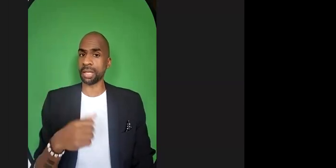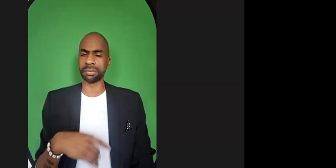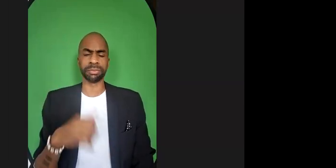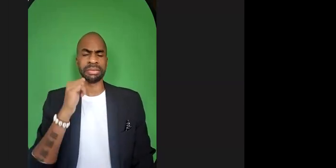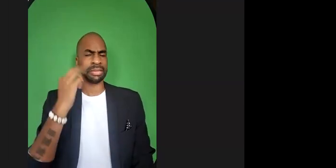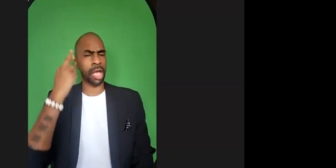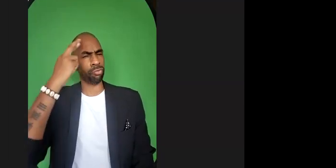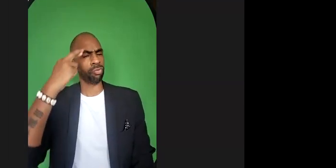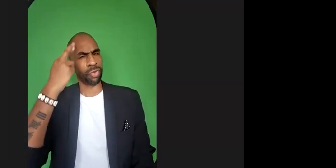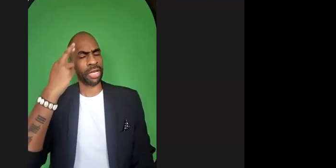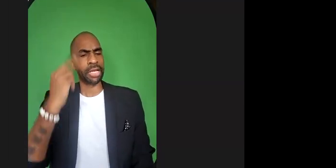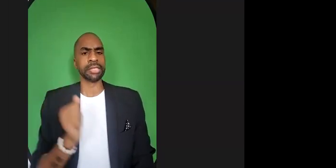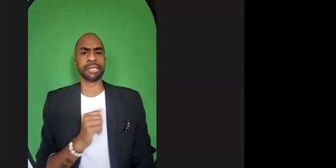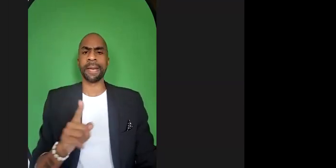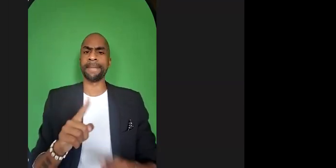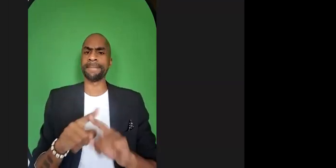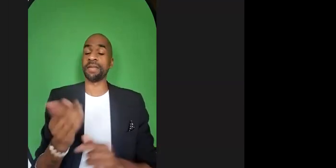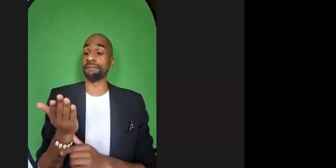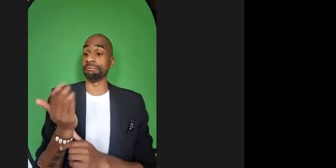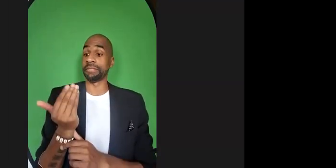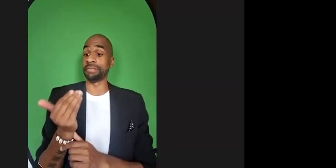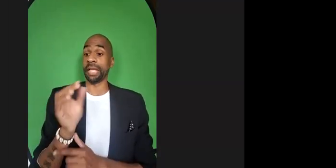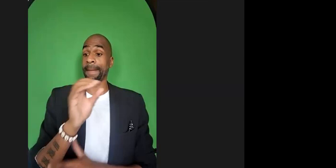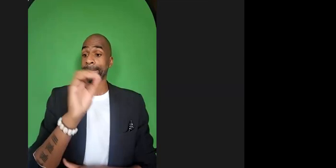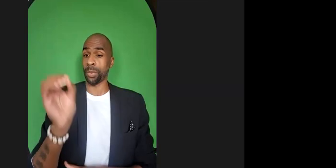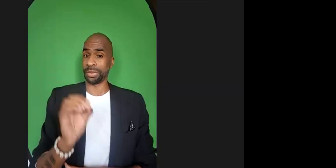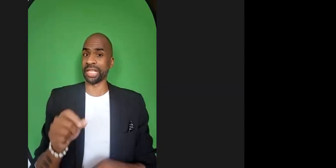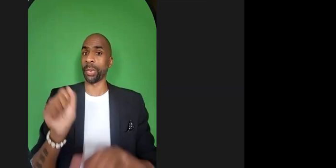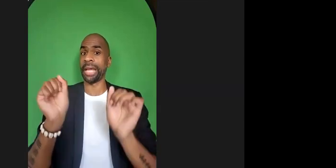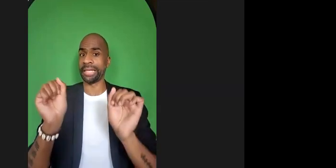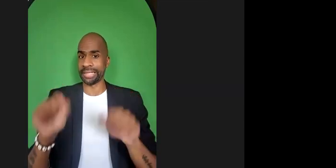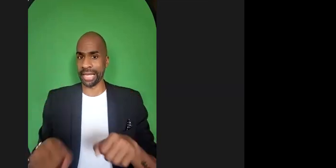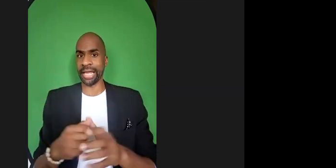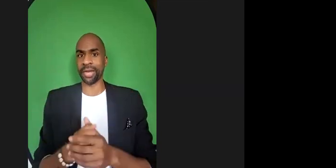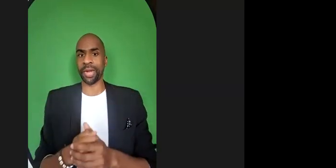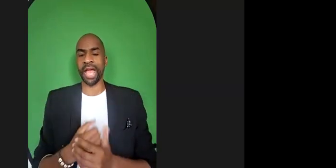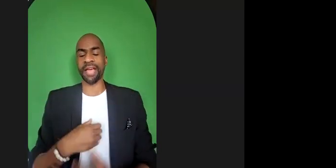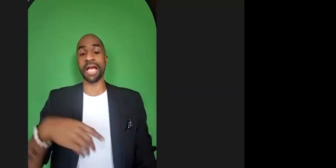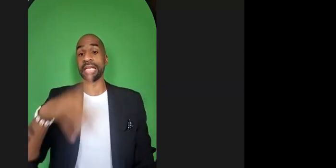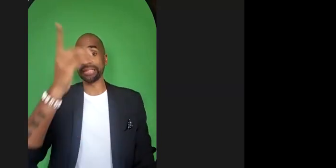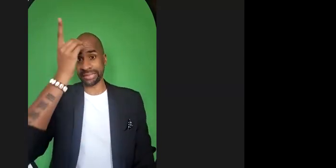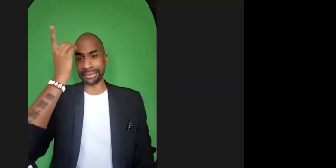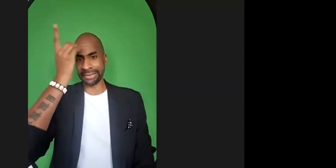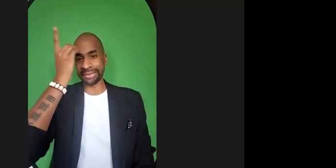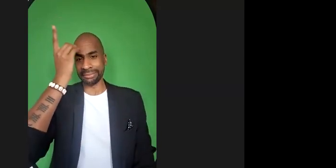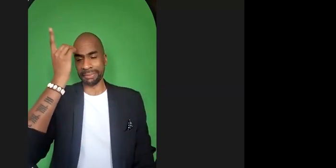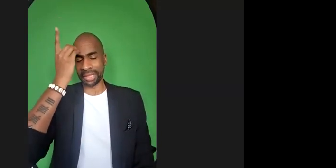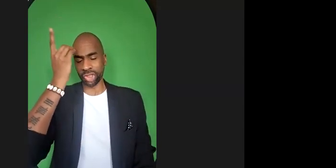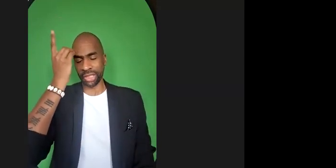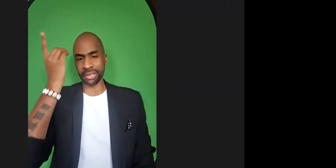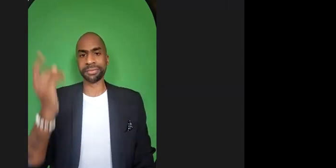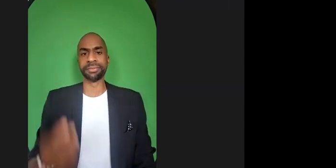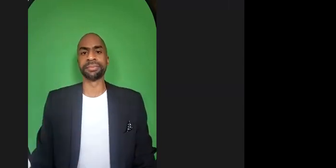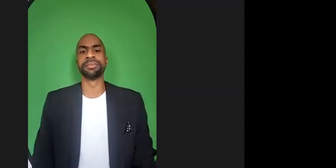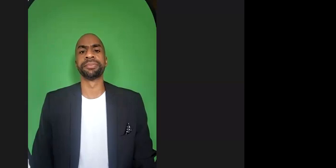result. But about 15% of people can progress to a real dementia picture. So we also screen for